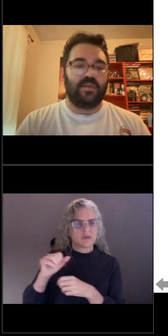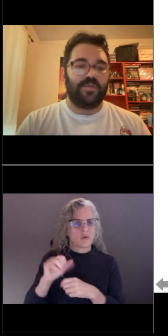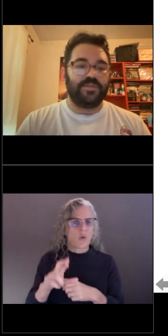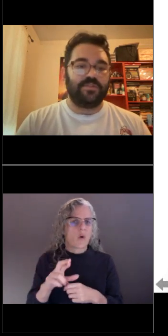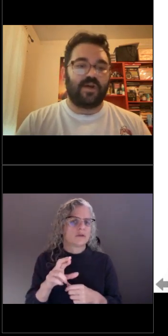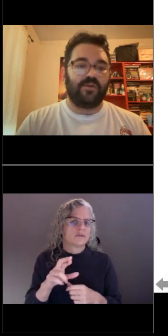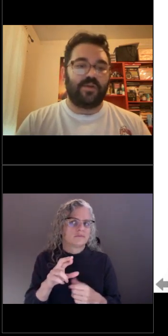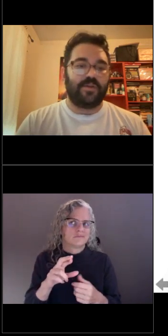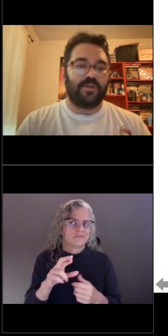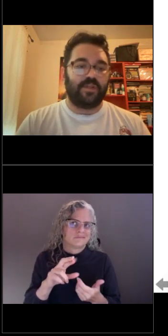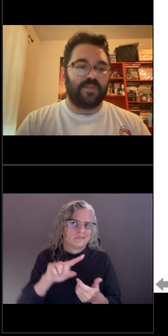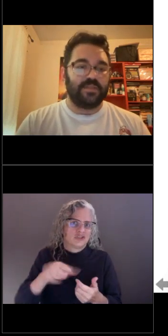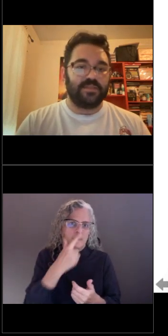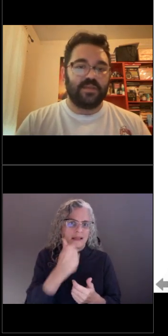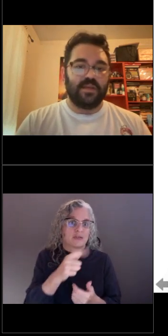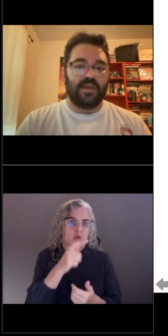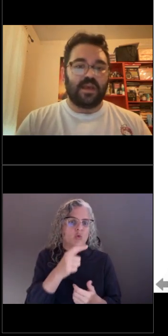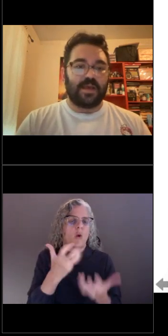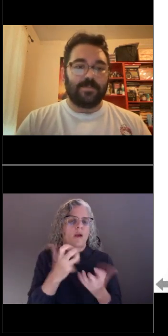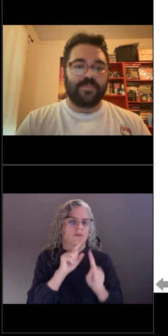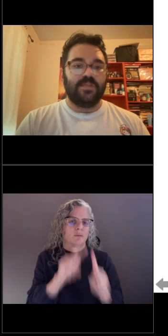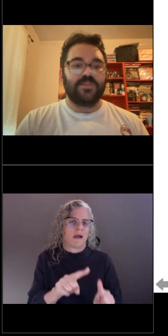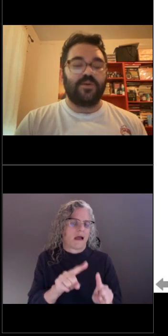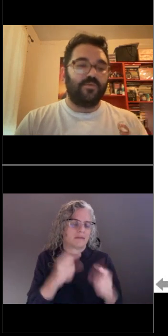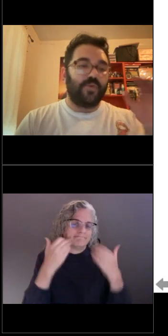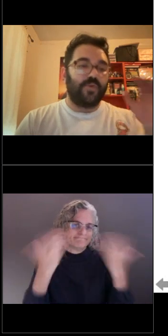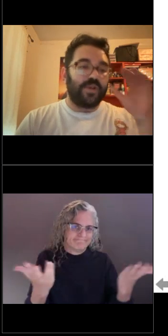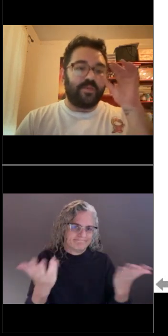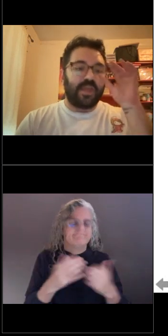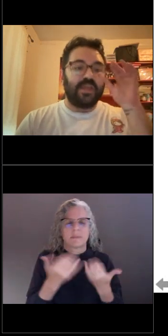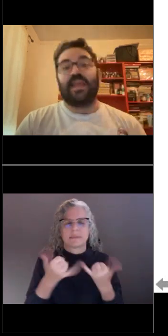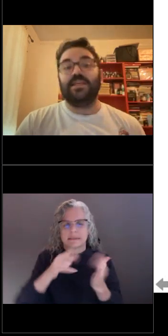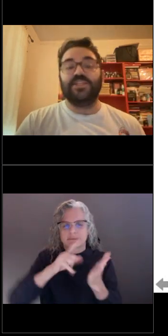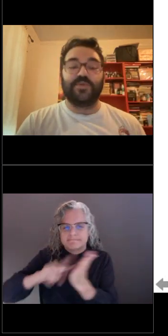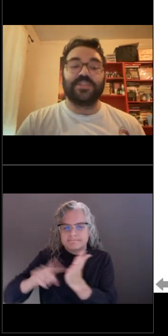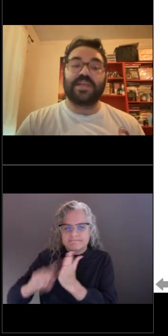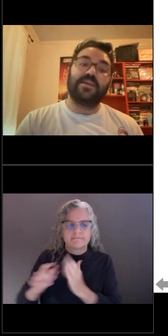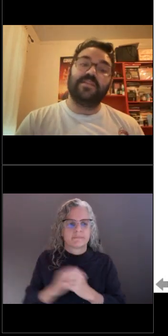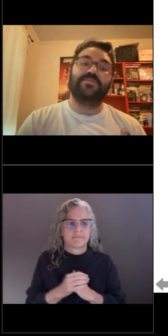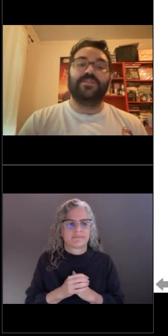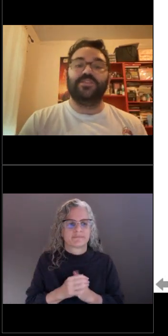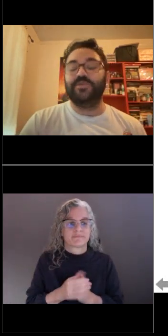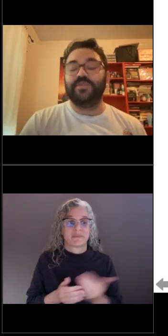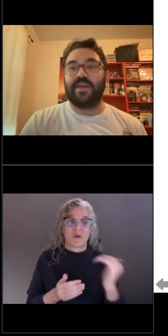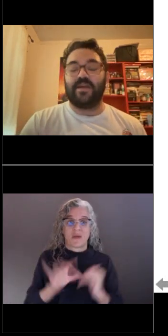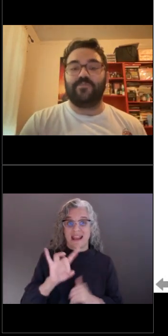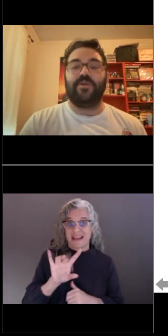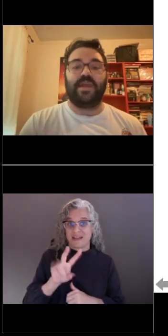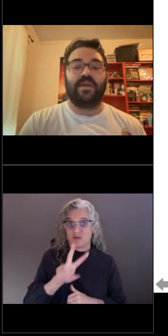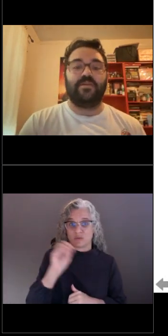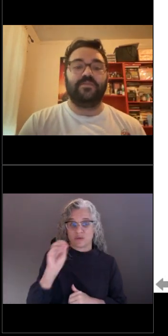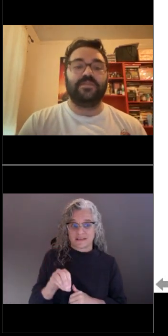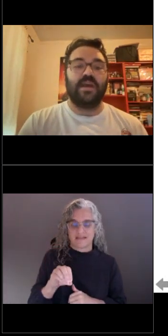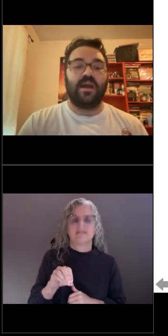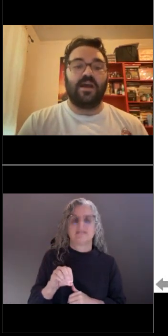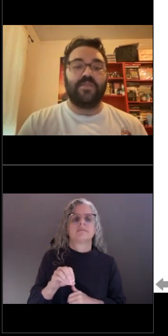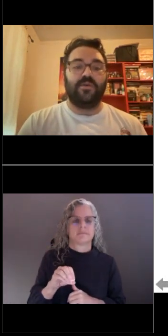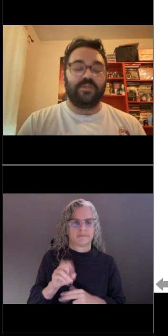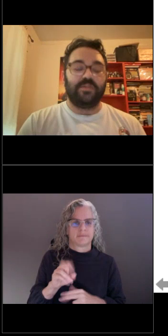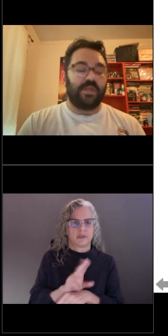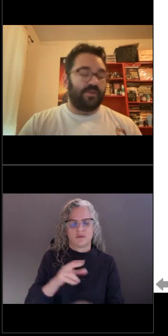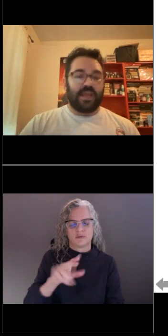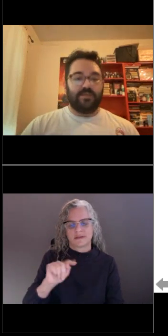doing interviews to follow up on a lot of this. So one notable thing is that 82% of these folks use they, them pronouns,